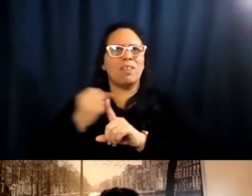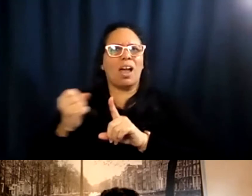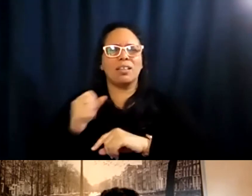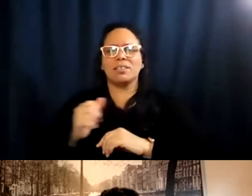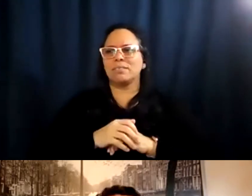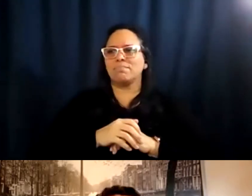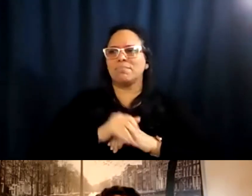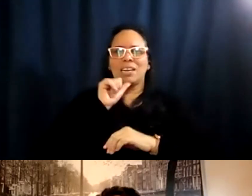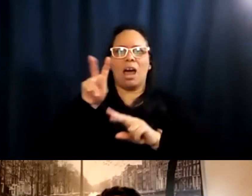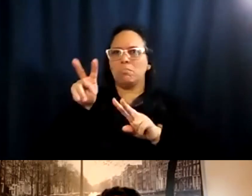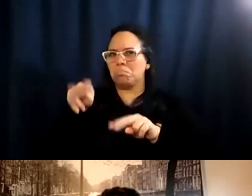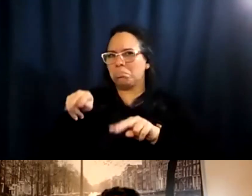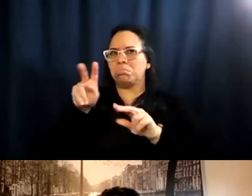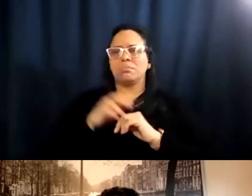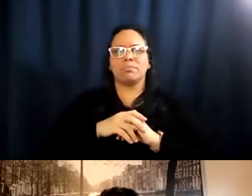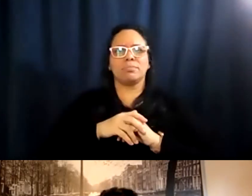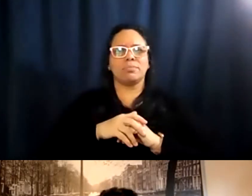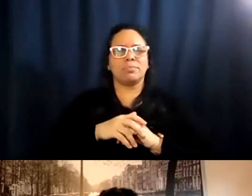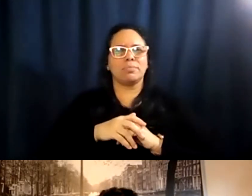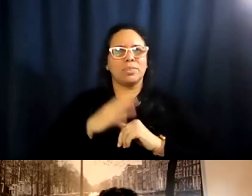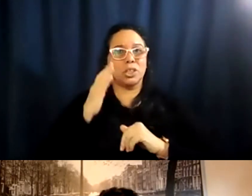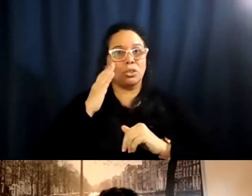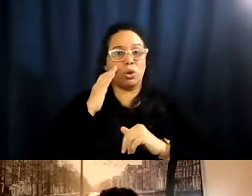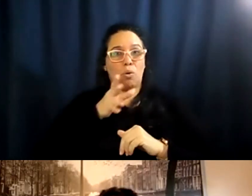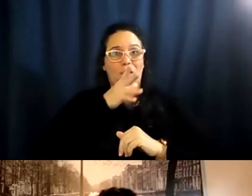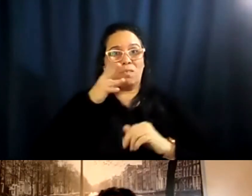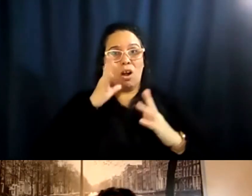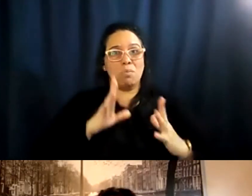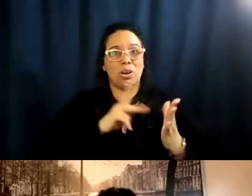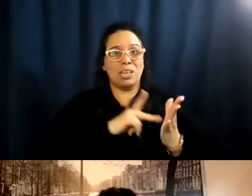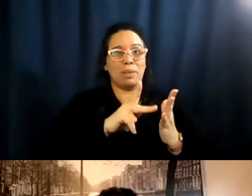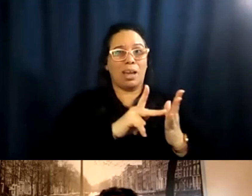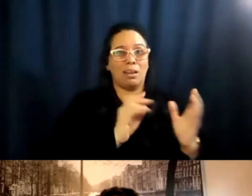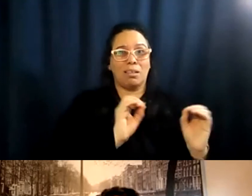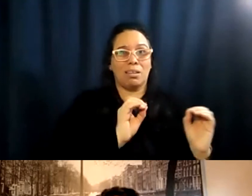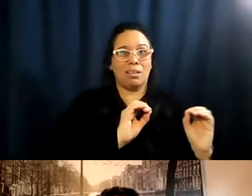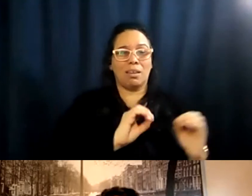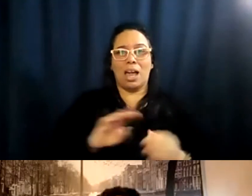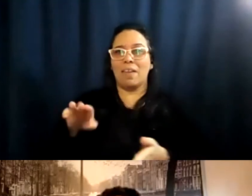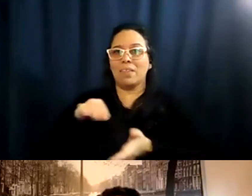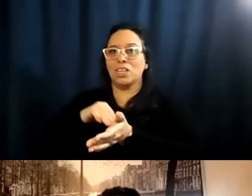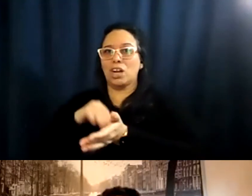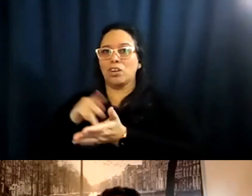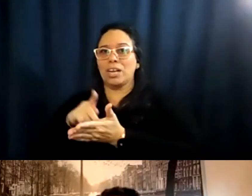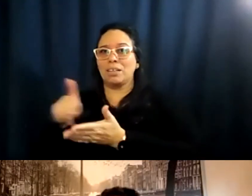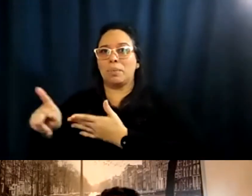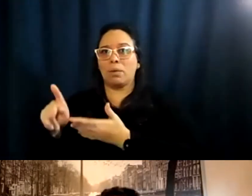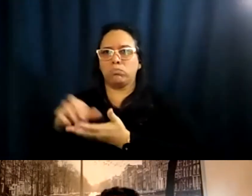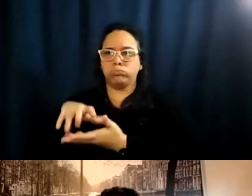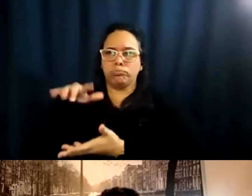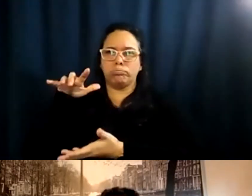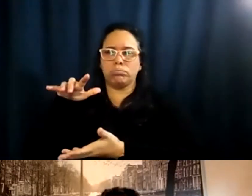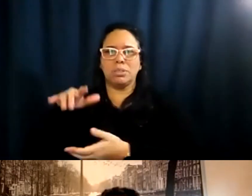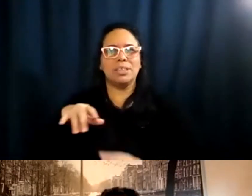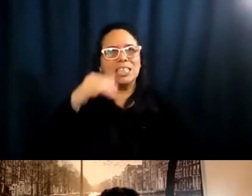like a farmer gets paid nothing and a doctor gets paid so much money. You're going to think that's ridiculous, because that is, because every human life